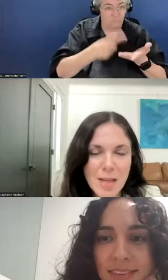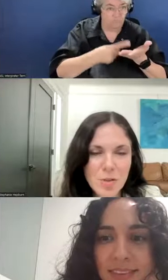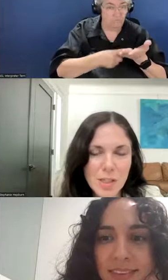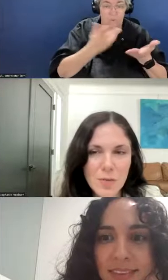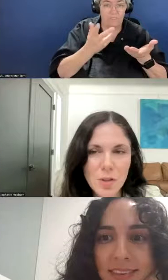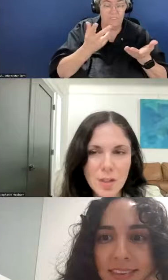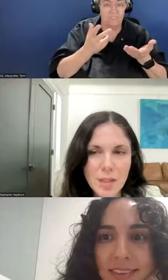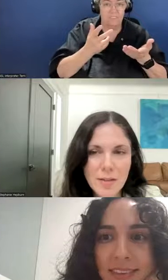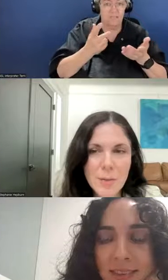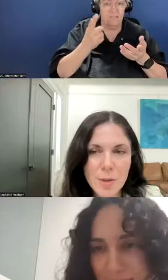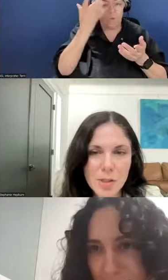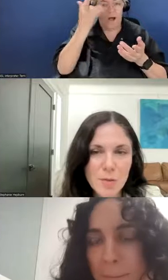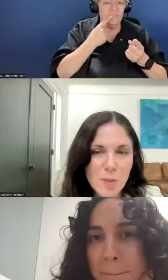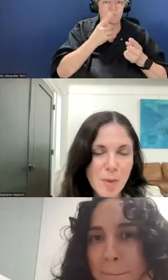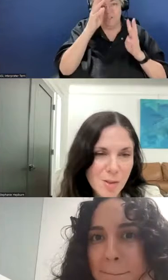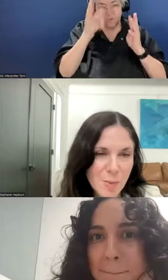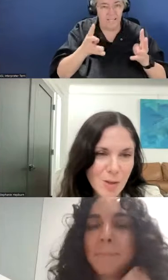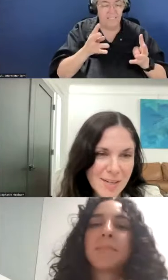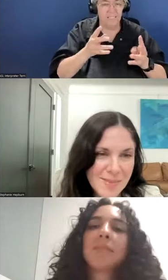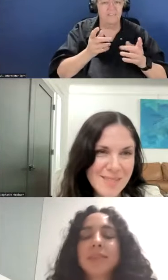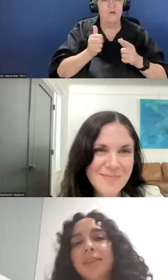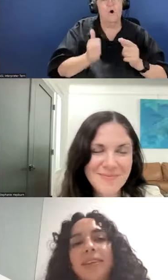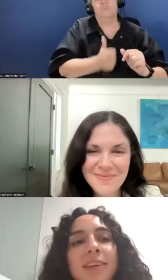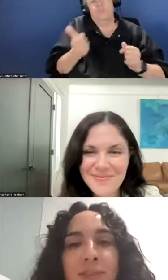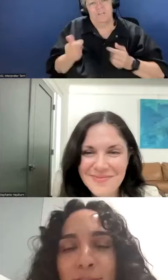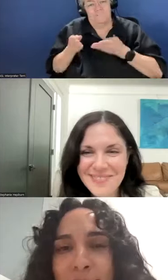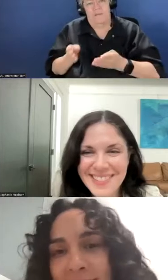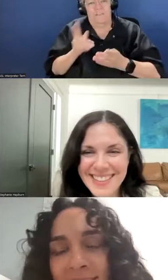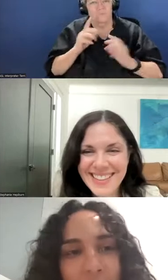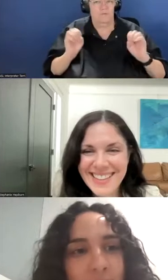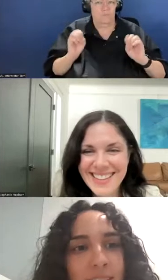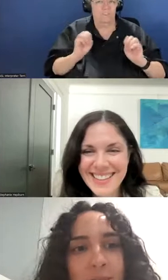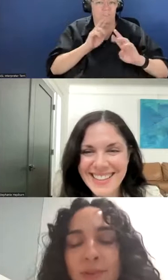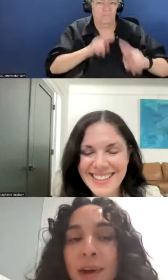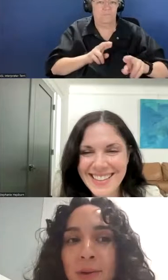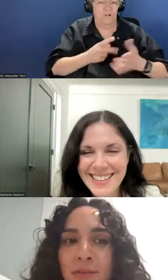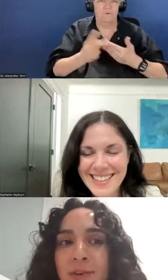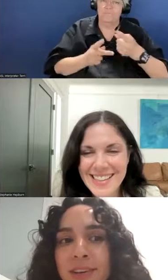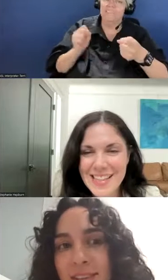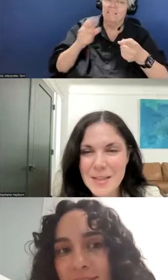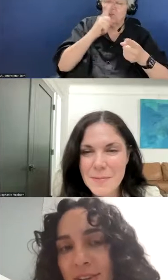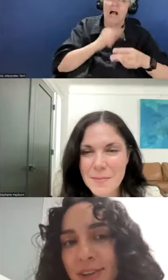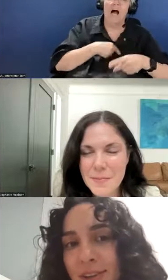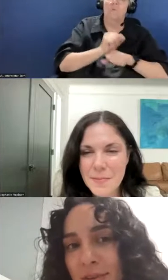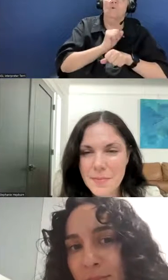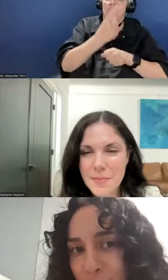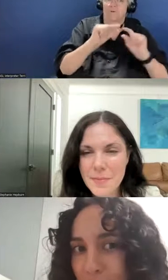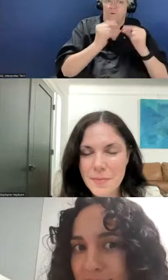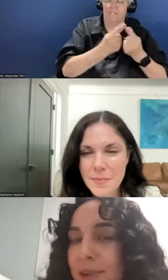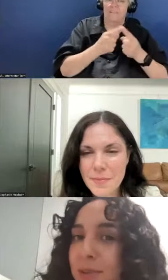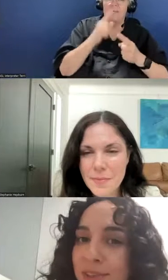essential metrics for alternative emergency response programs. Yes, of course. Thank you. So I work for an organization called the